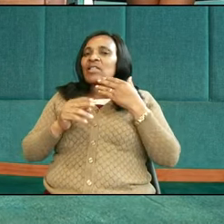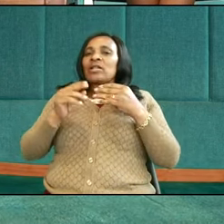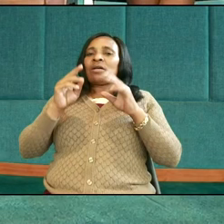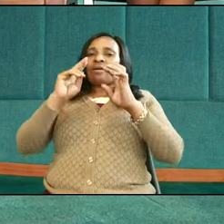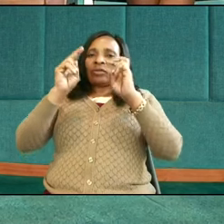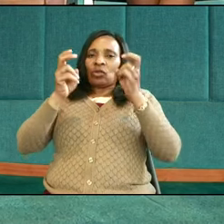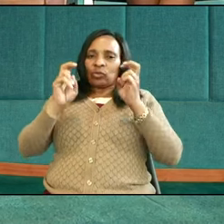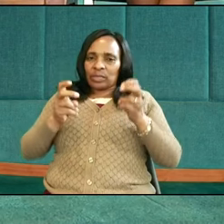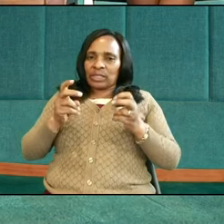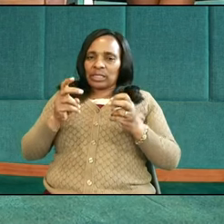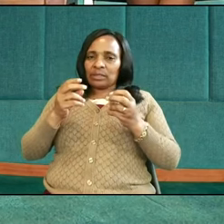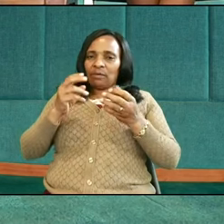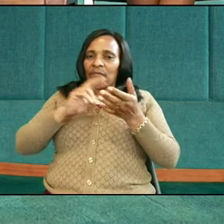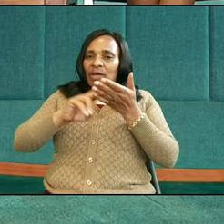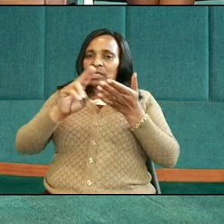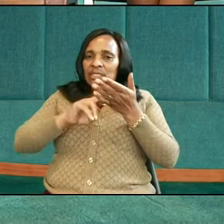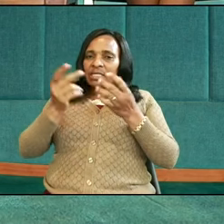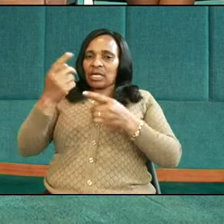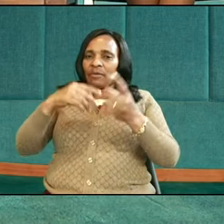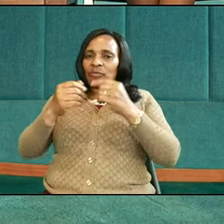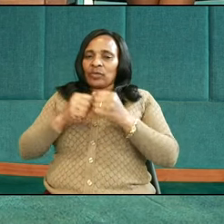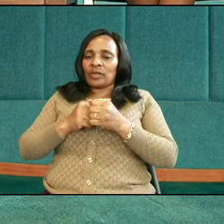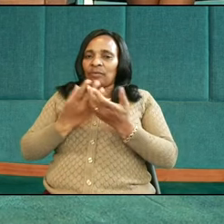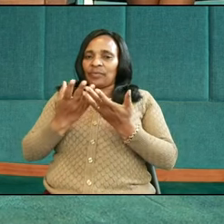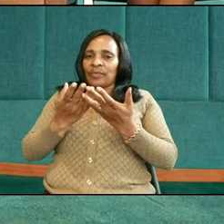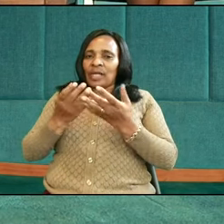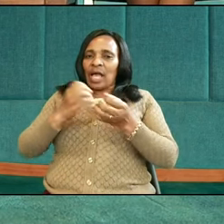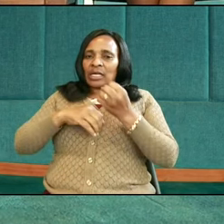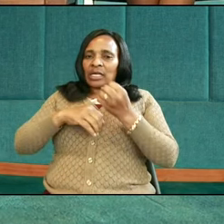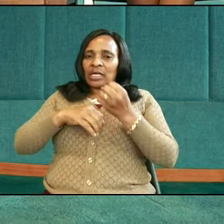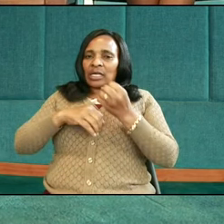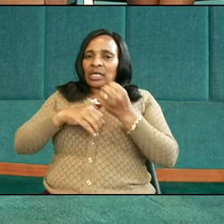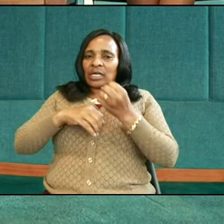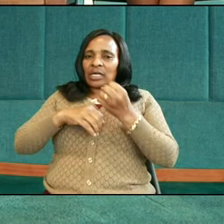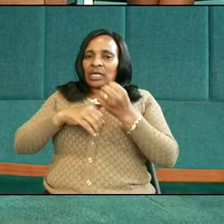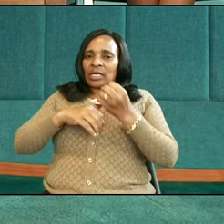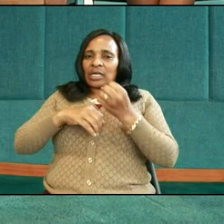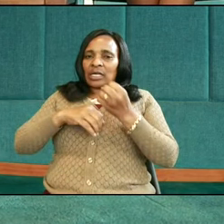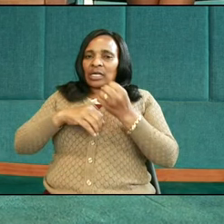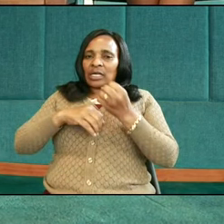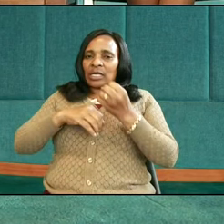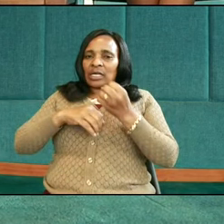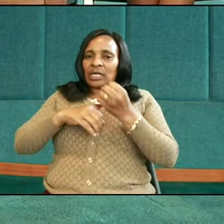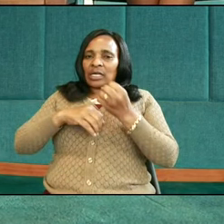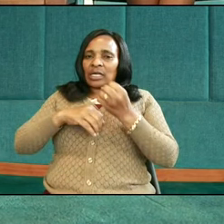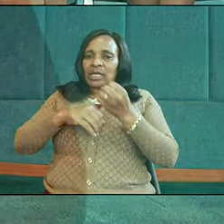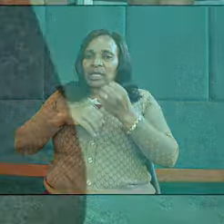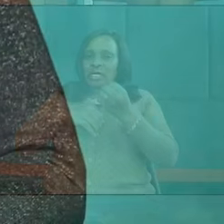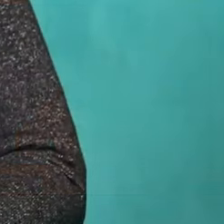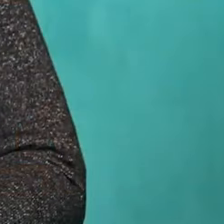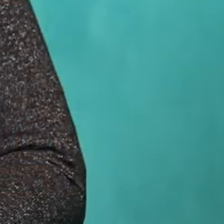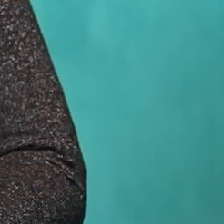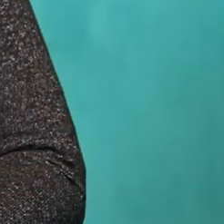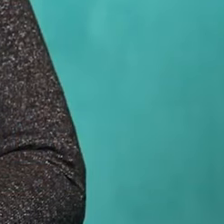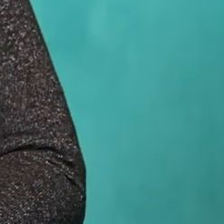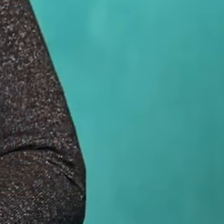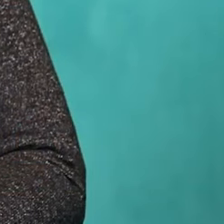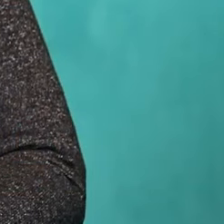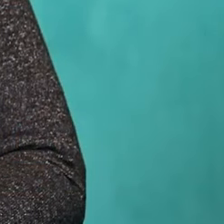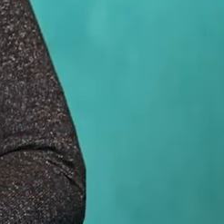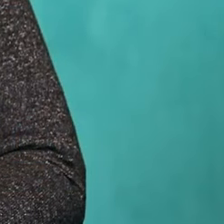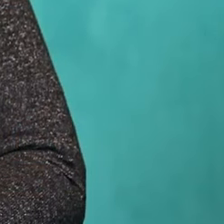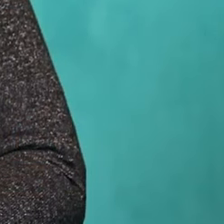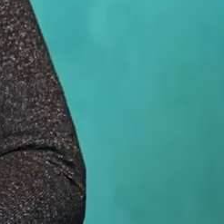text comes from the book of 1 Kings 18 verse 36. And it says, Elijah stepped forward and prayed, Lord, the God